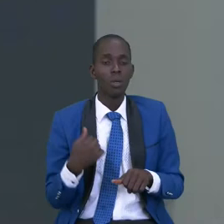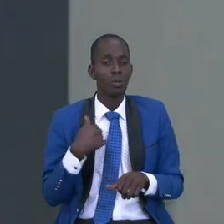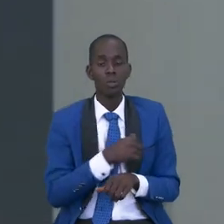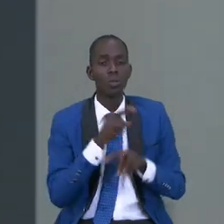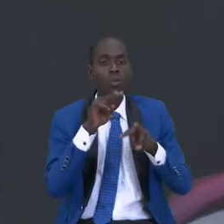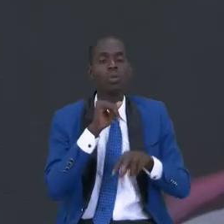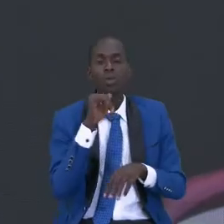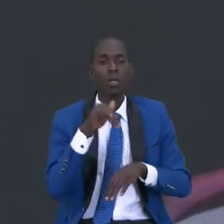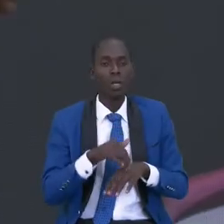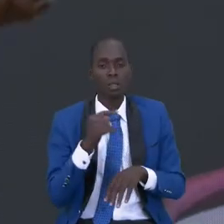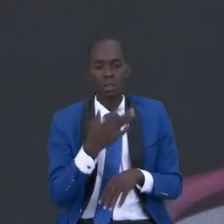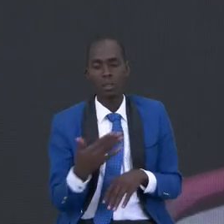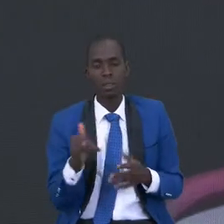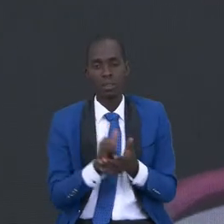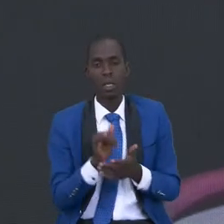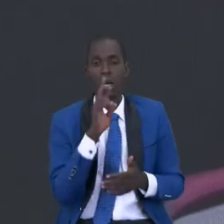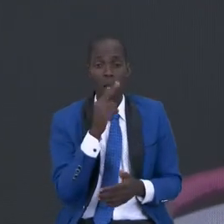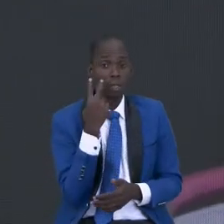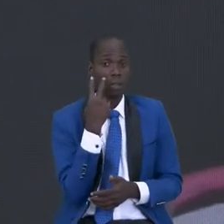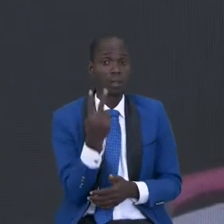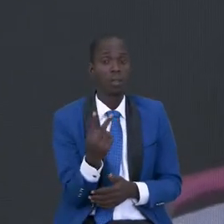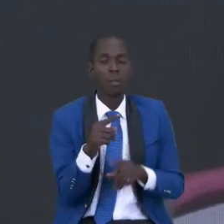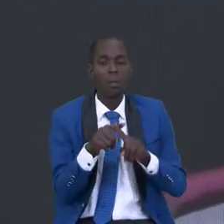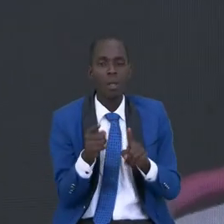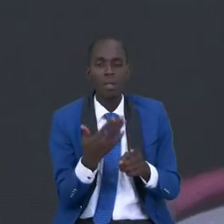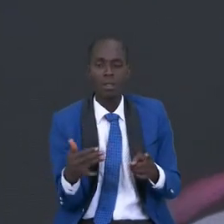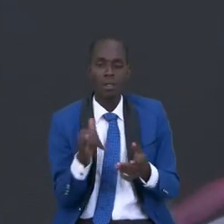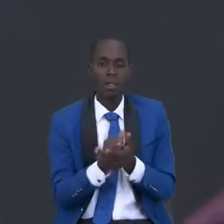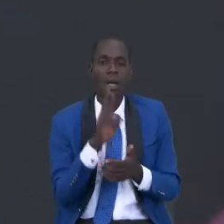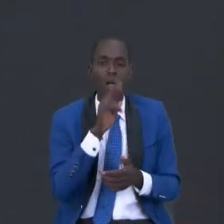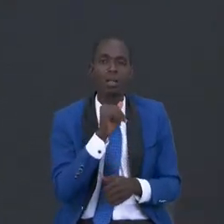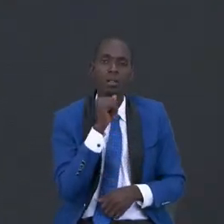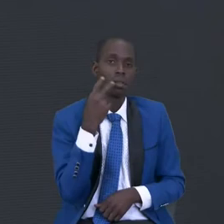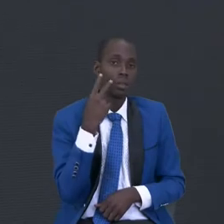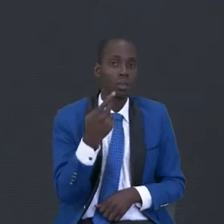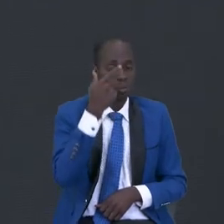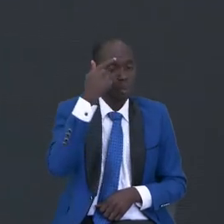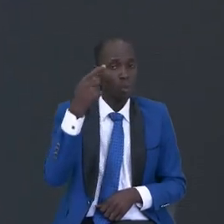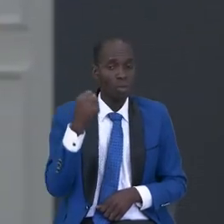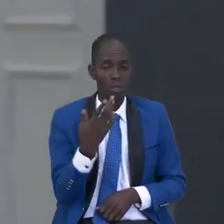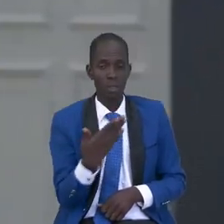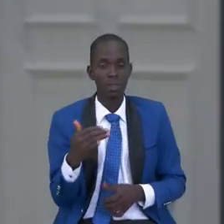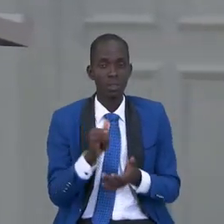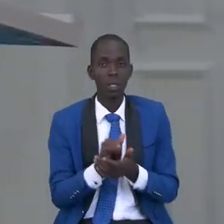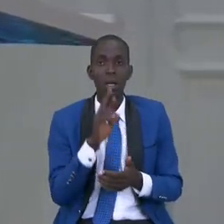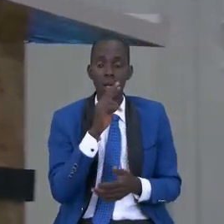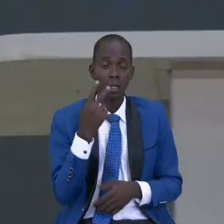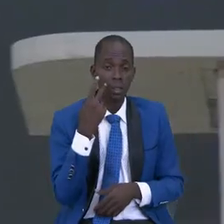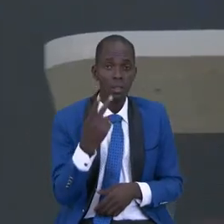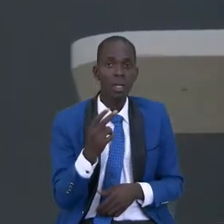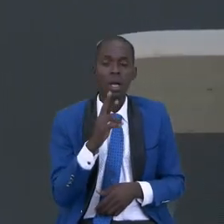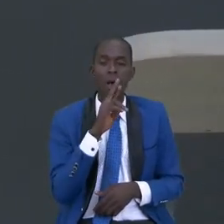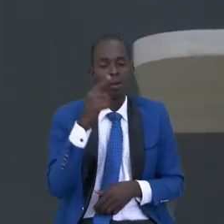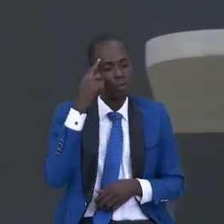that are seen, but things which are not seen, because the things which are seen are